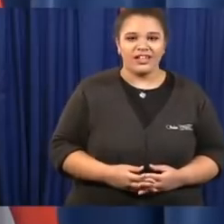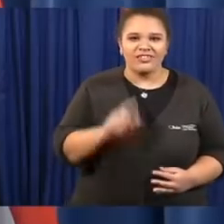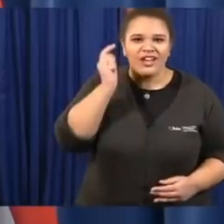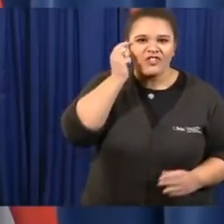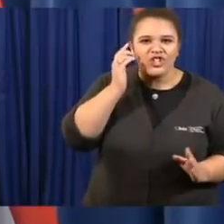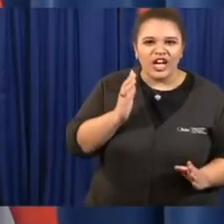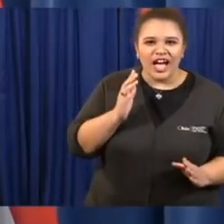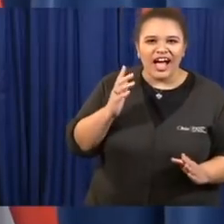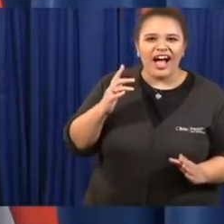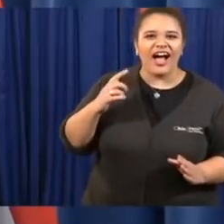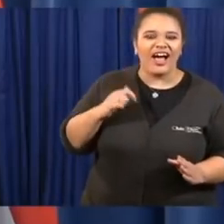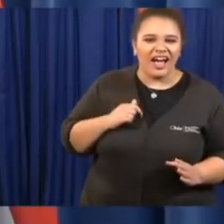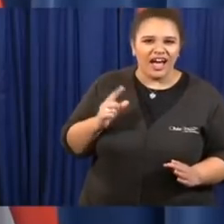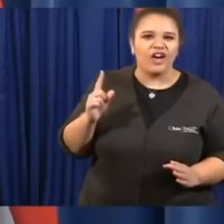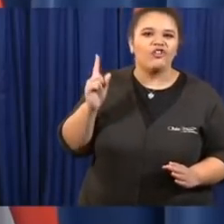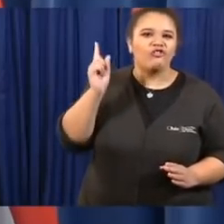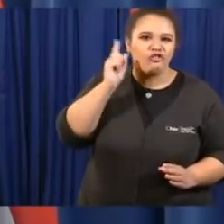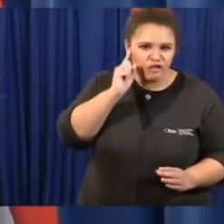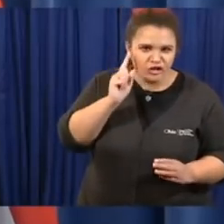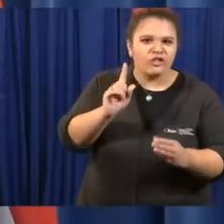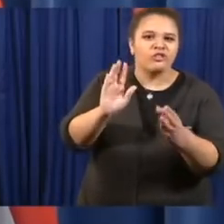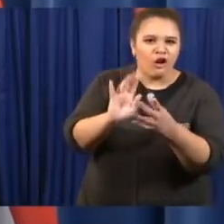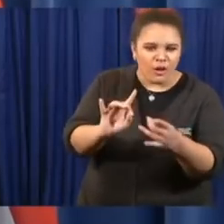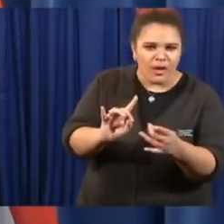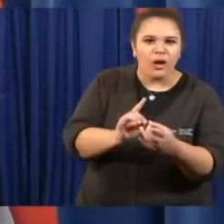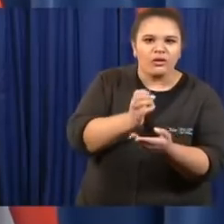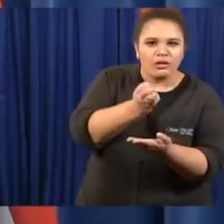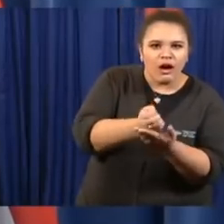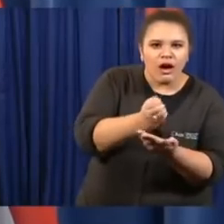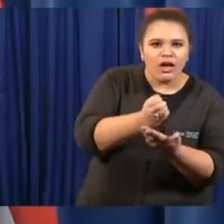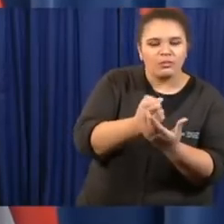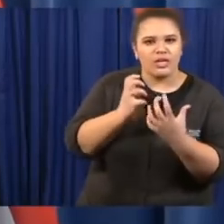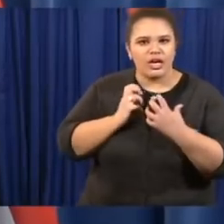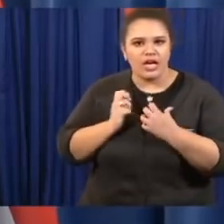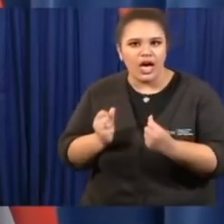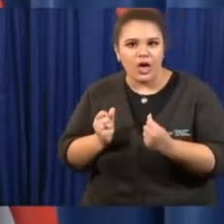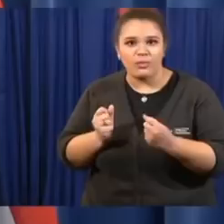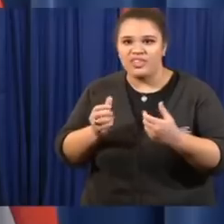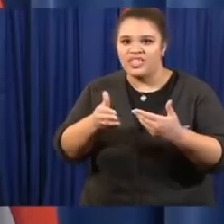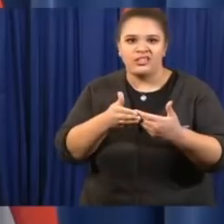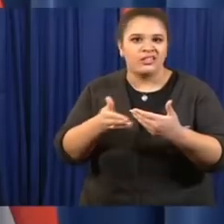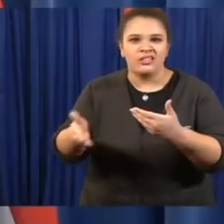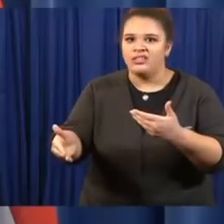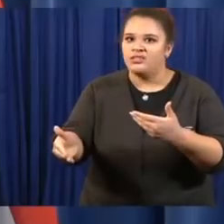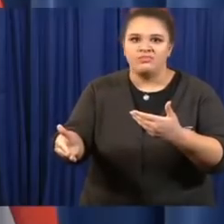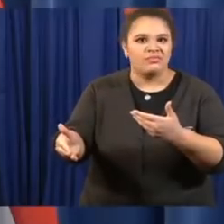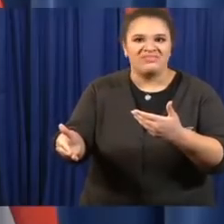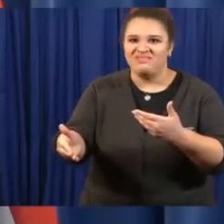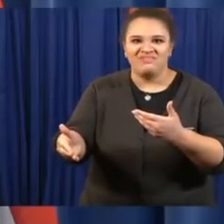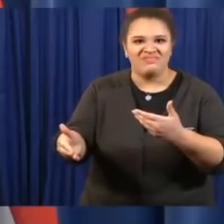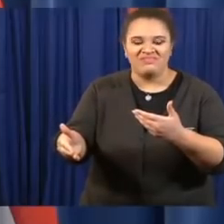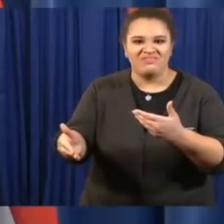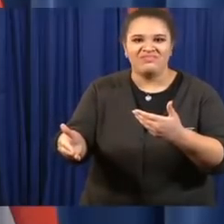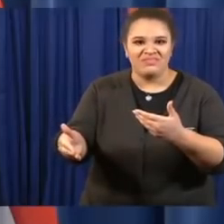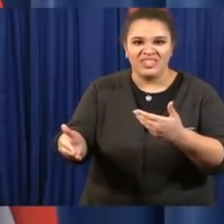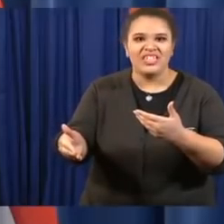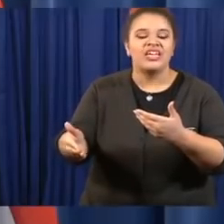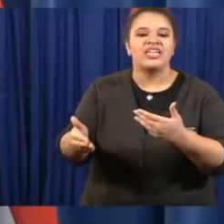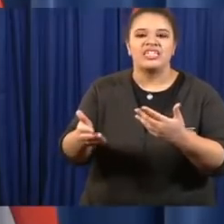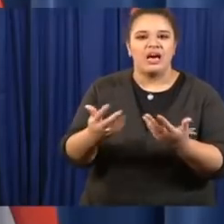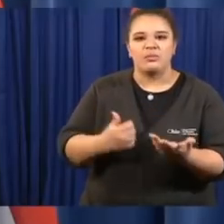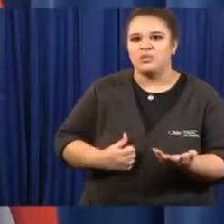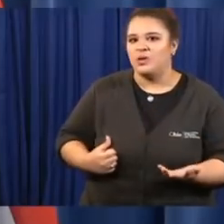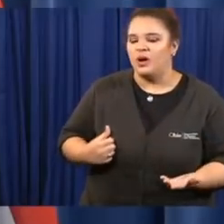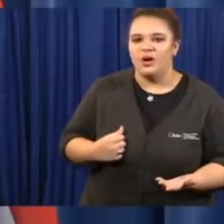I got the economy and health, and but I've missed most of housing, it. And I